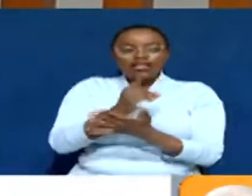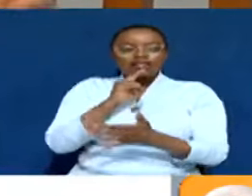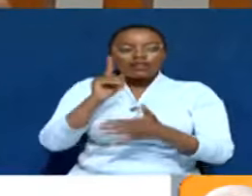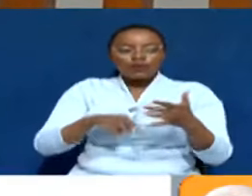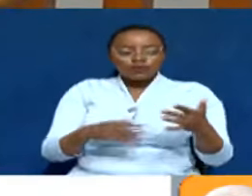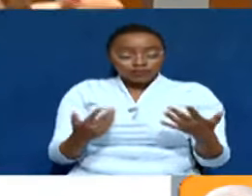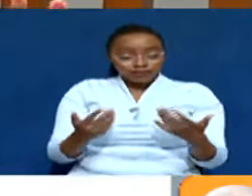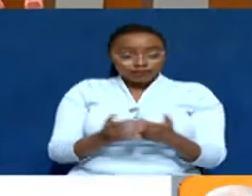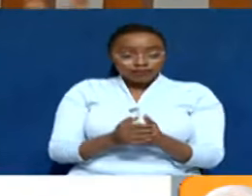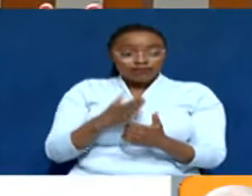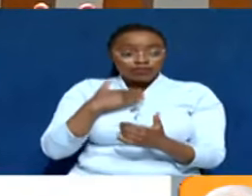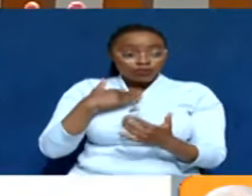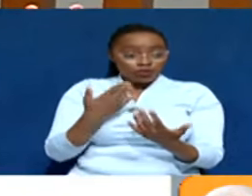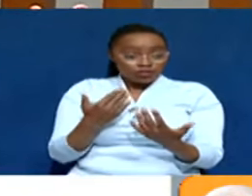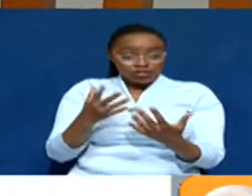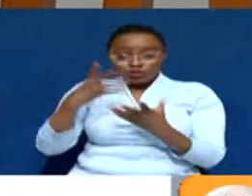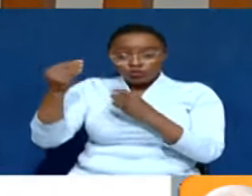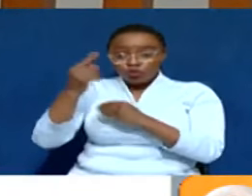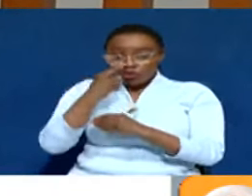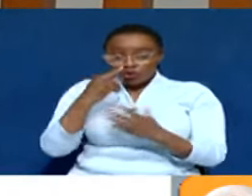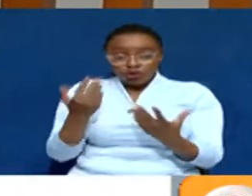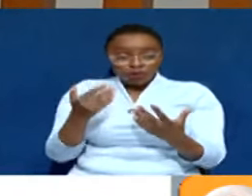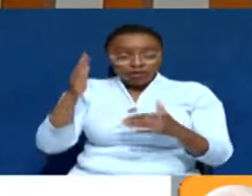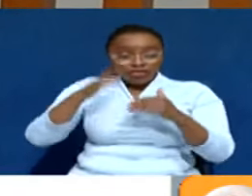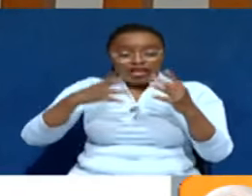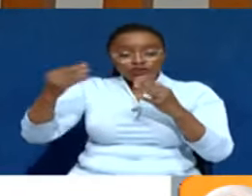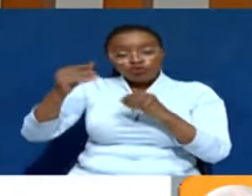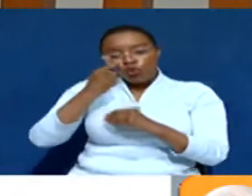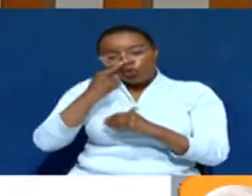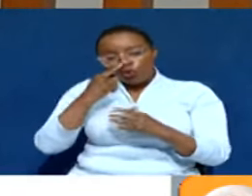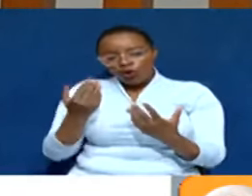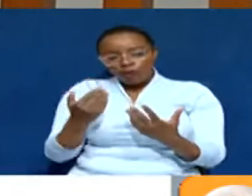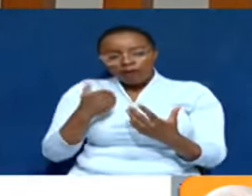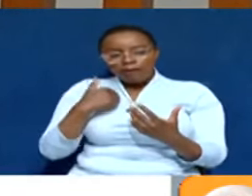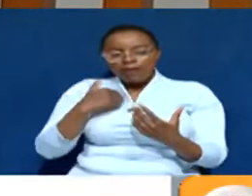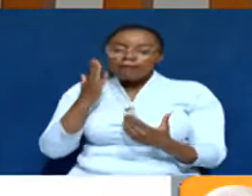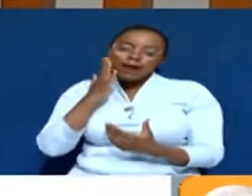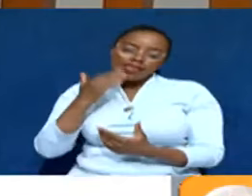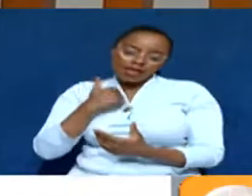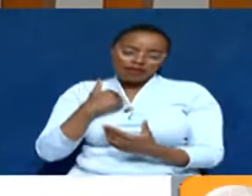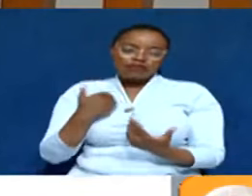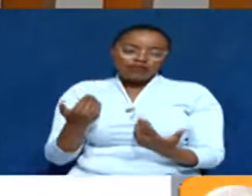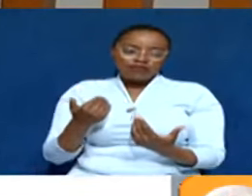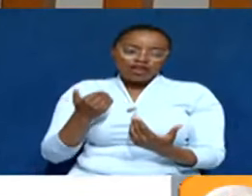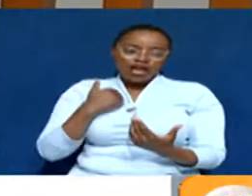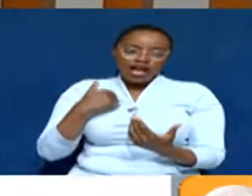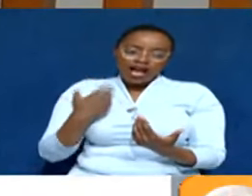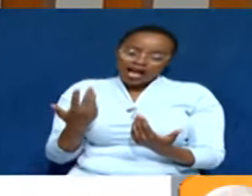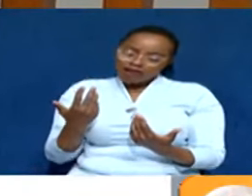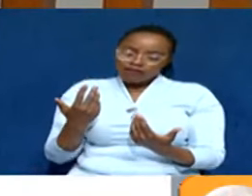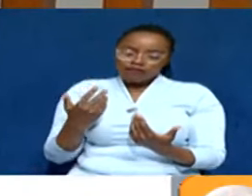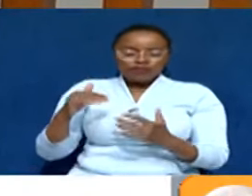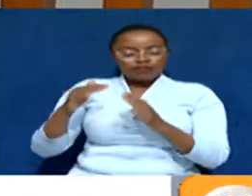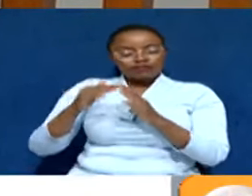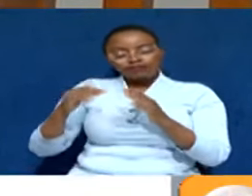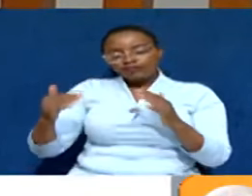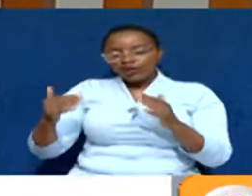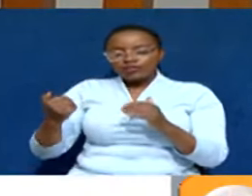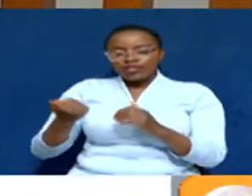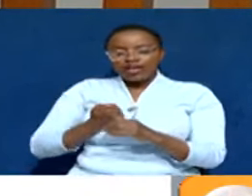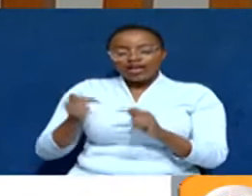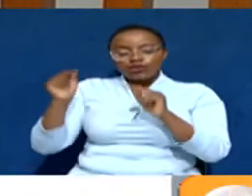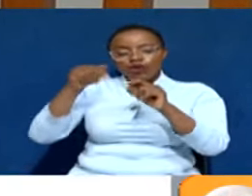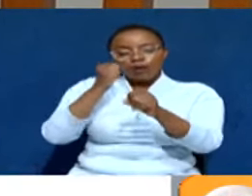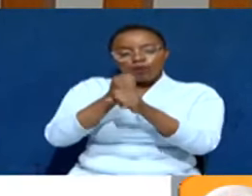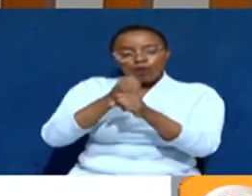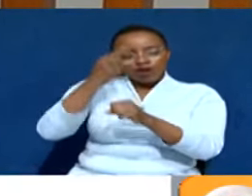tell you, unataka kufanya, unataka kwenda home. Instead of you going home, I have my mom, hana shagala, hana msichana wa kazi. So you come,